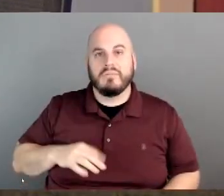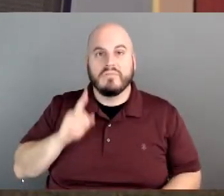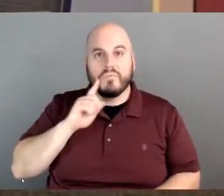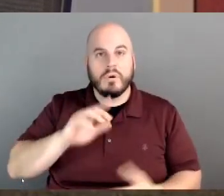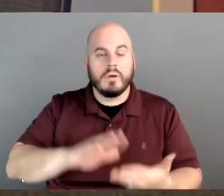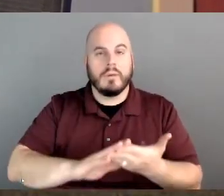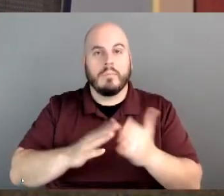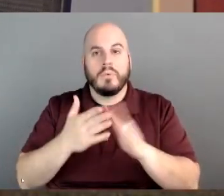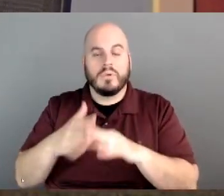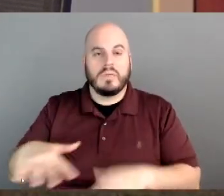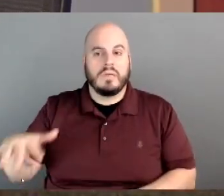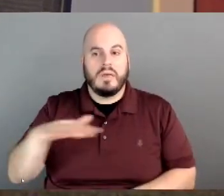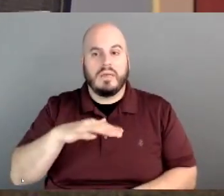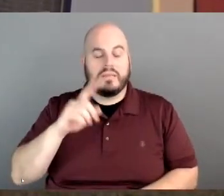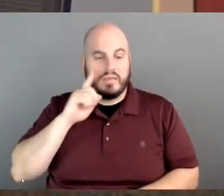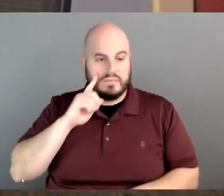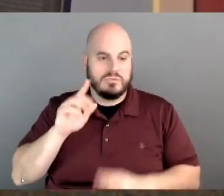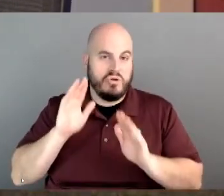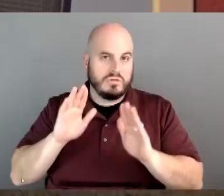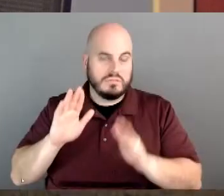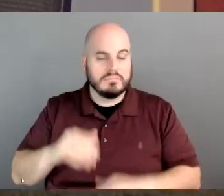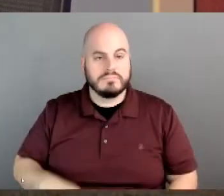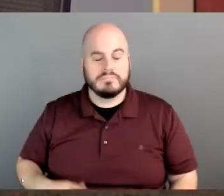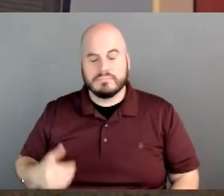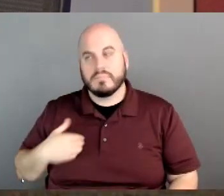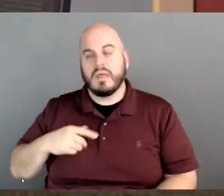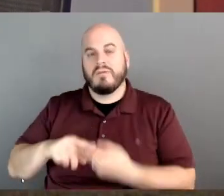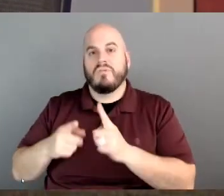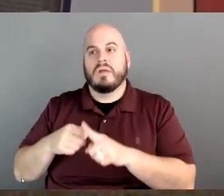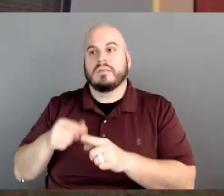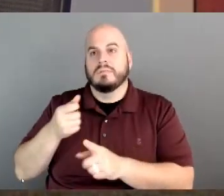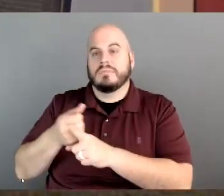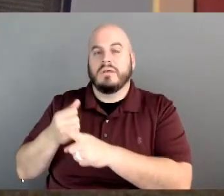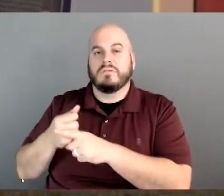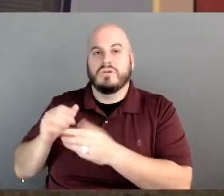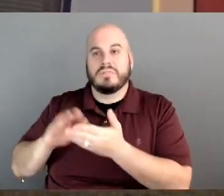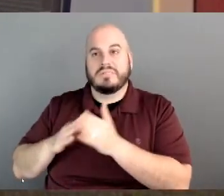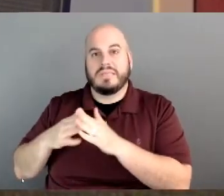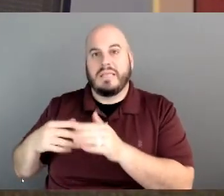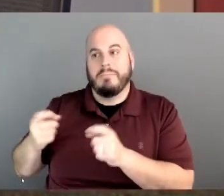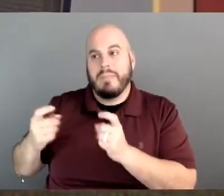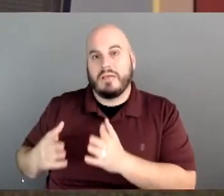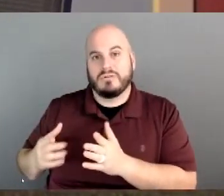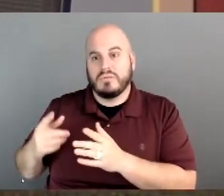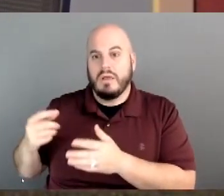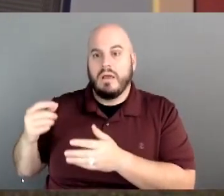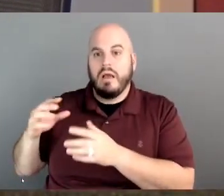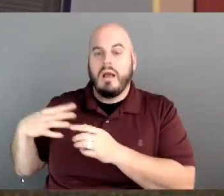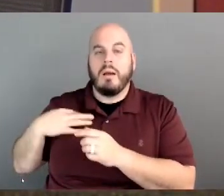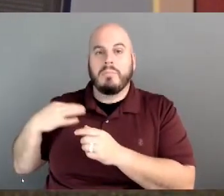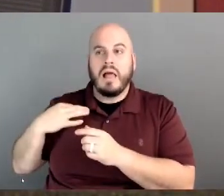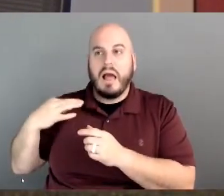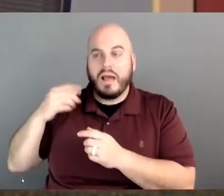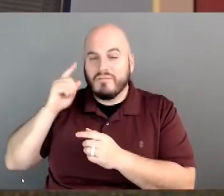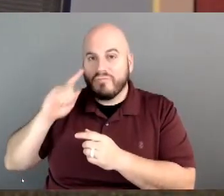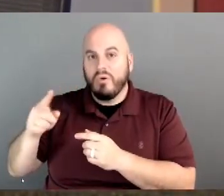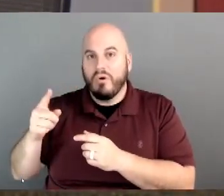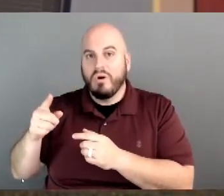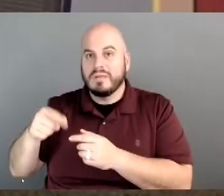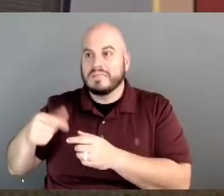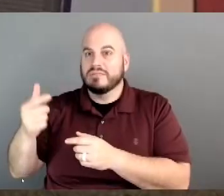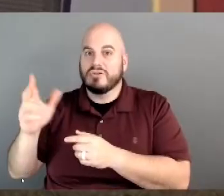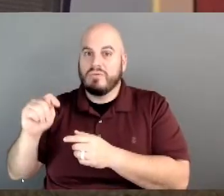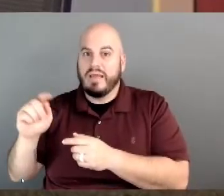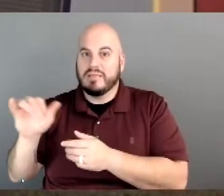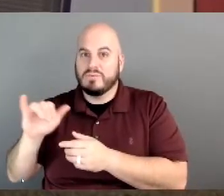pretty awesome. I have friends who are city managers that are applying in different cities for this grant. They were like, "Who did y'all's grant?" And I said,